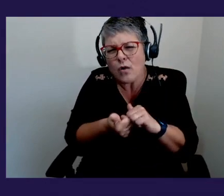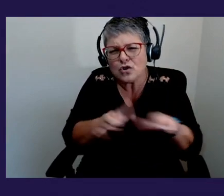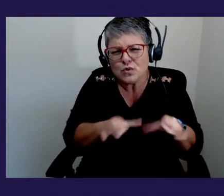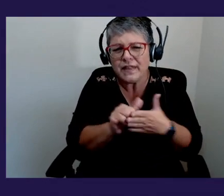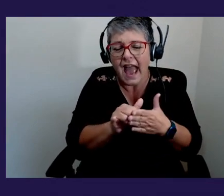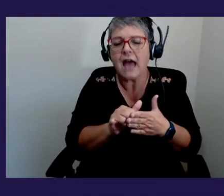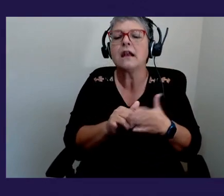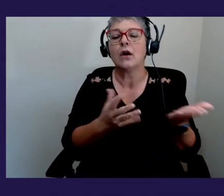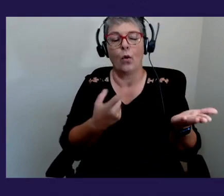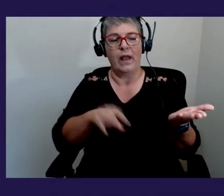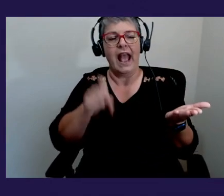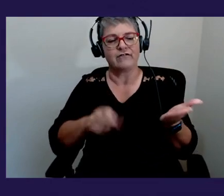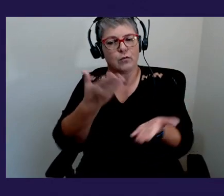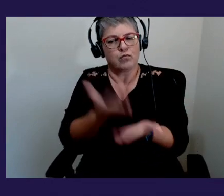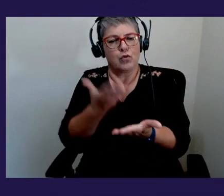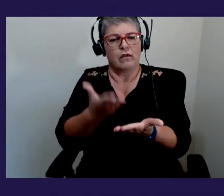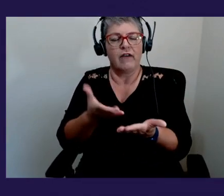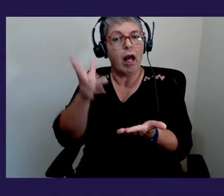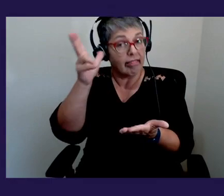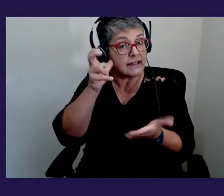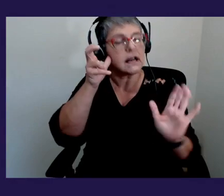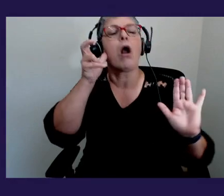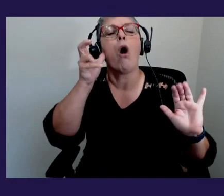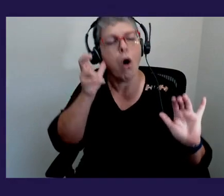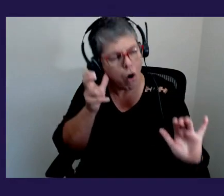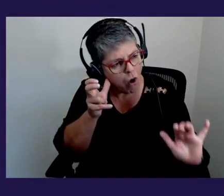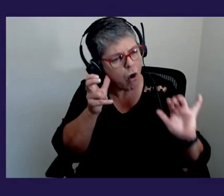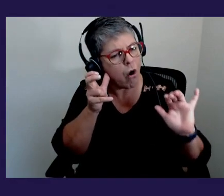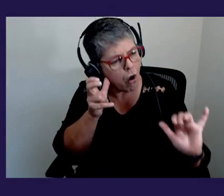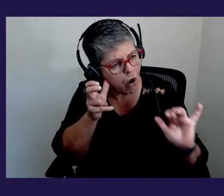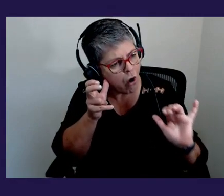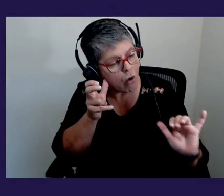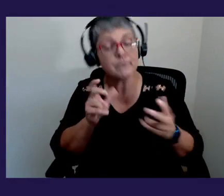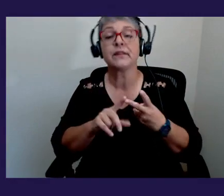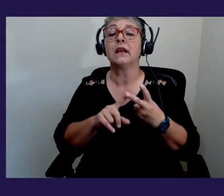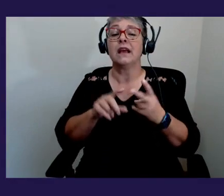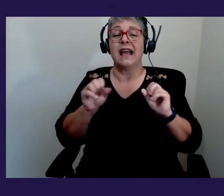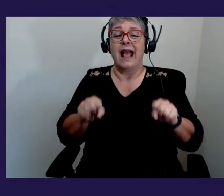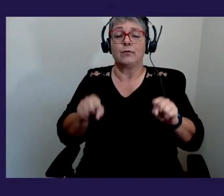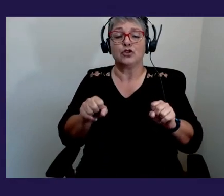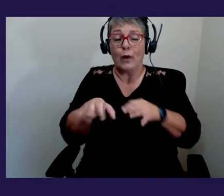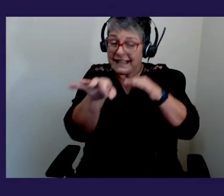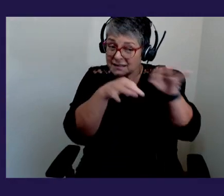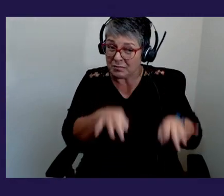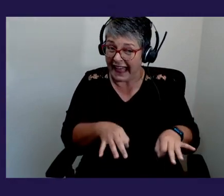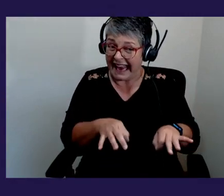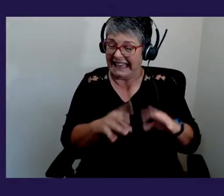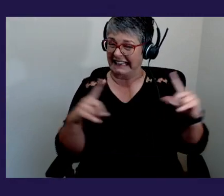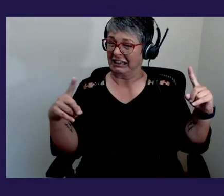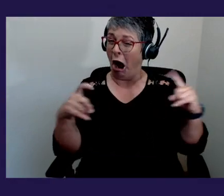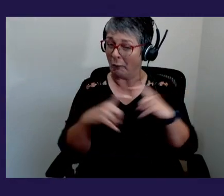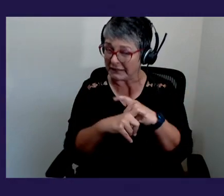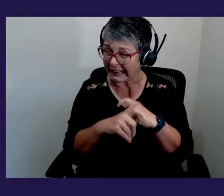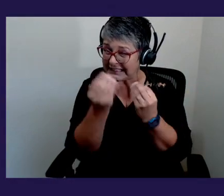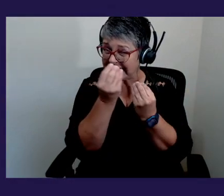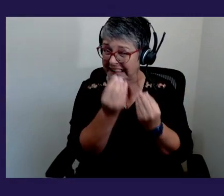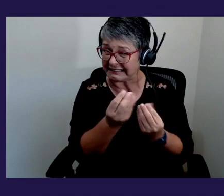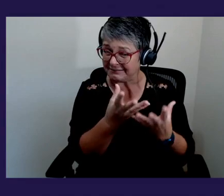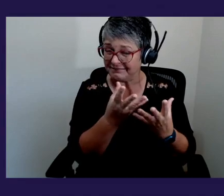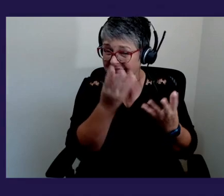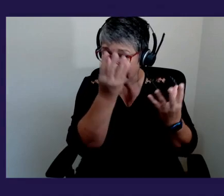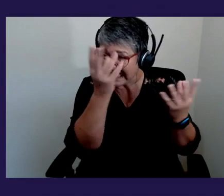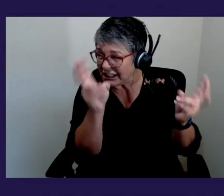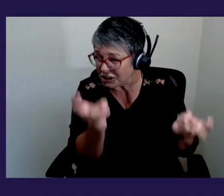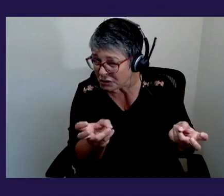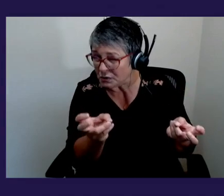listening. We're going to need to be able to explain issues that are often complex and relate this to the communities